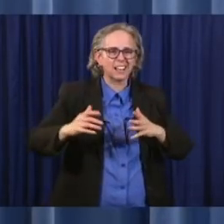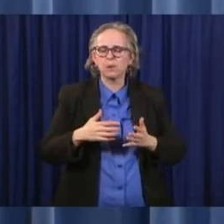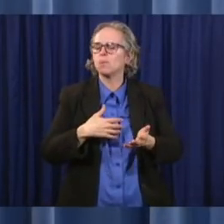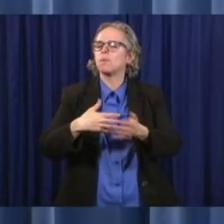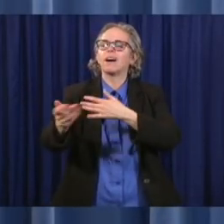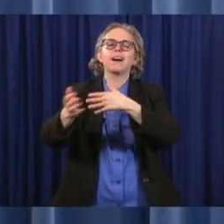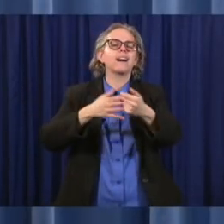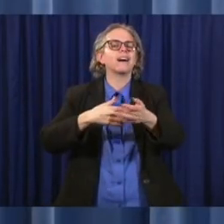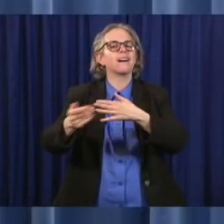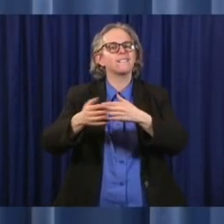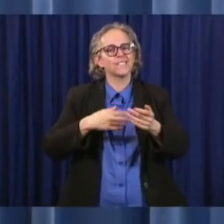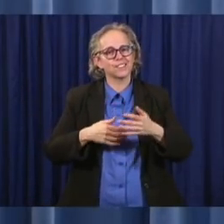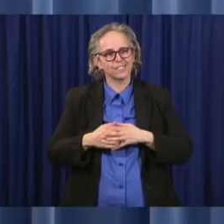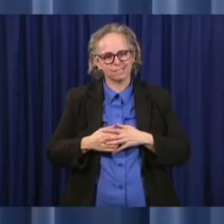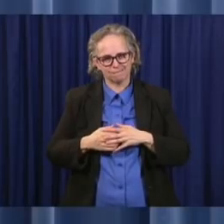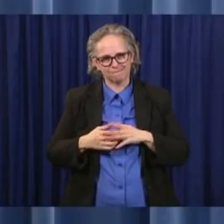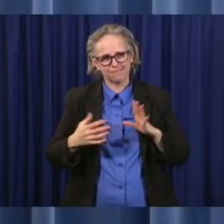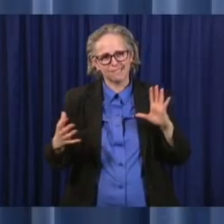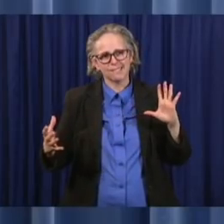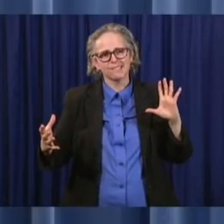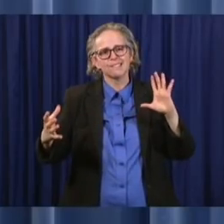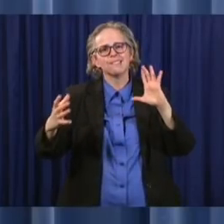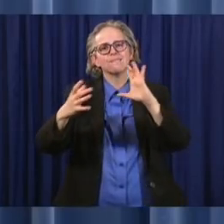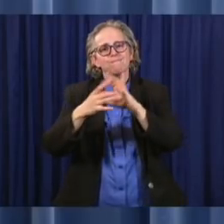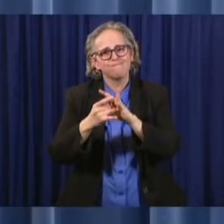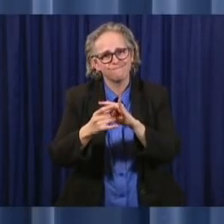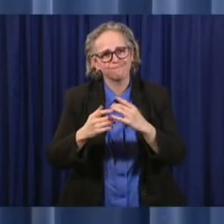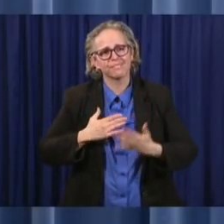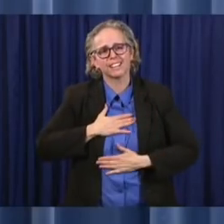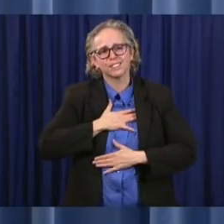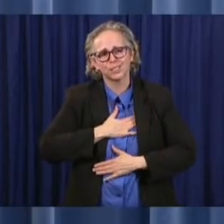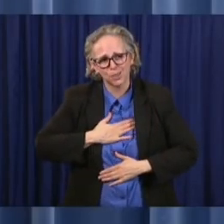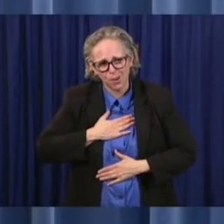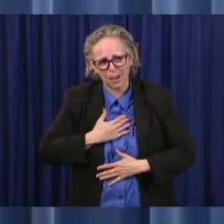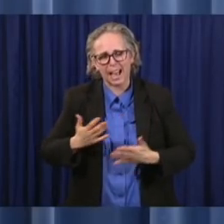to everybody, enjoy a very happy Mother's Day.